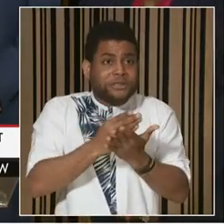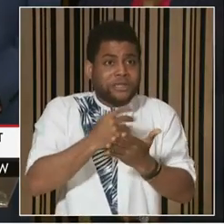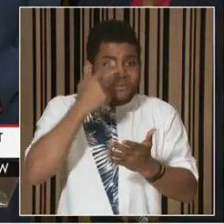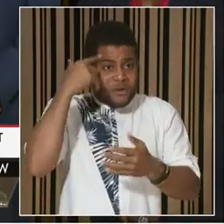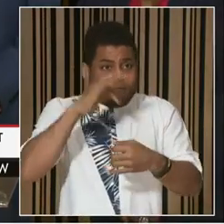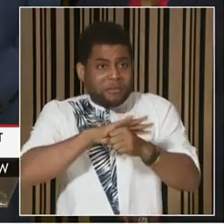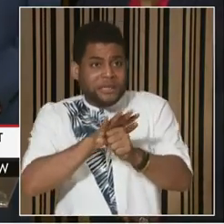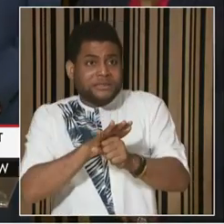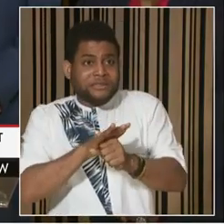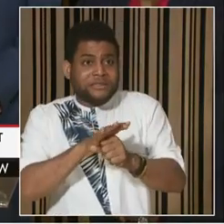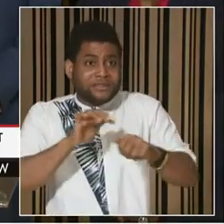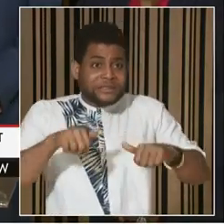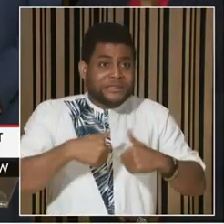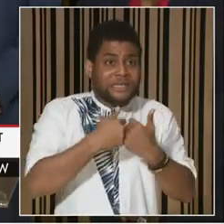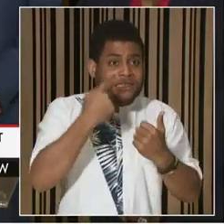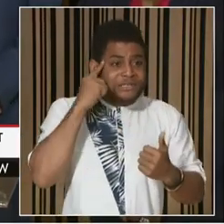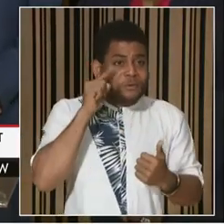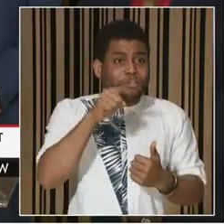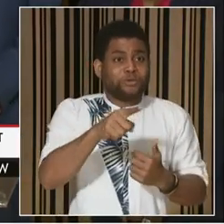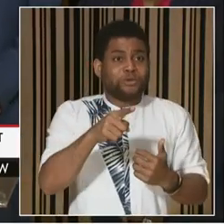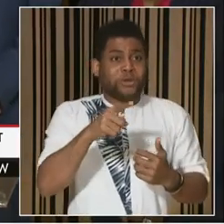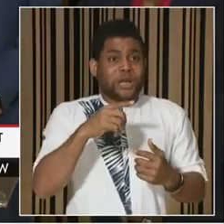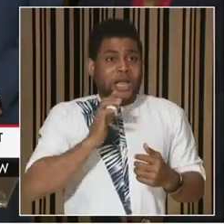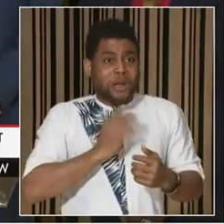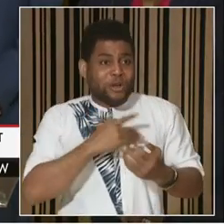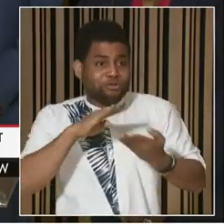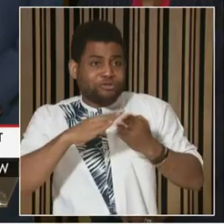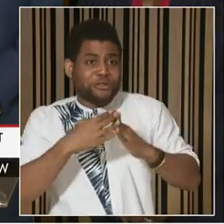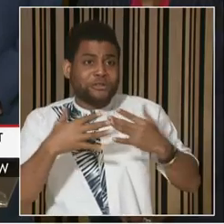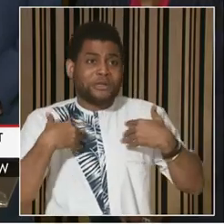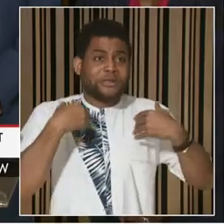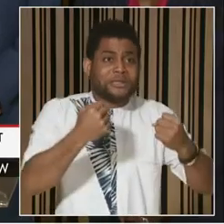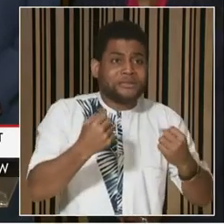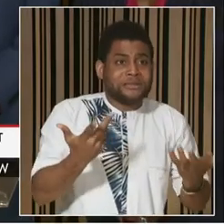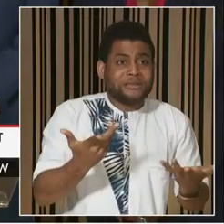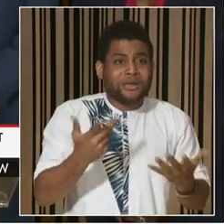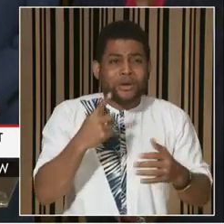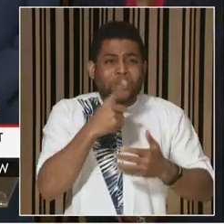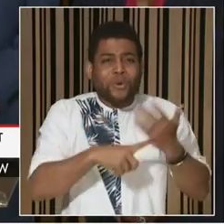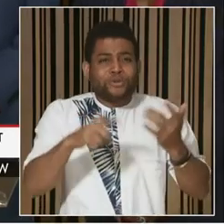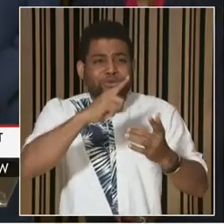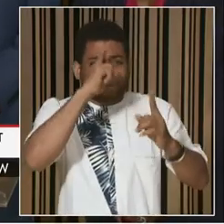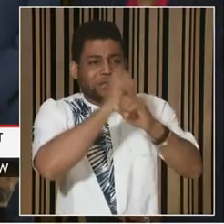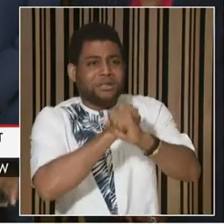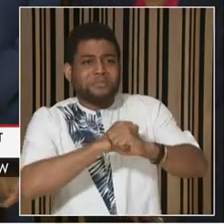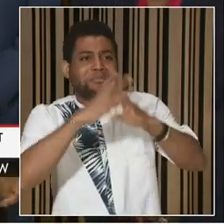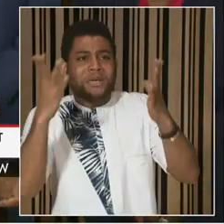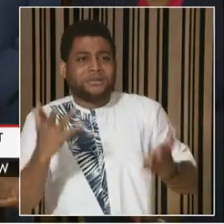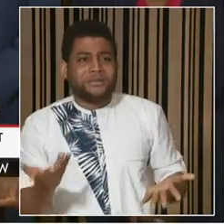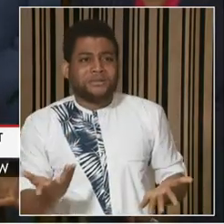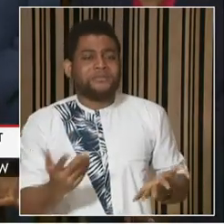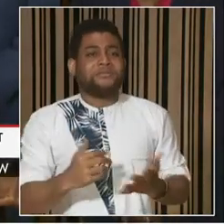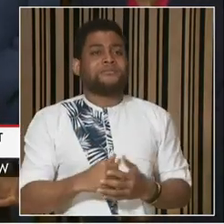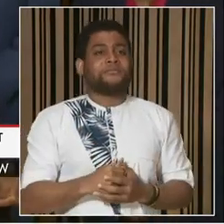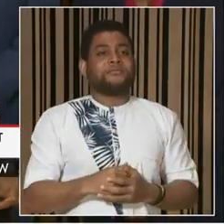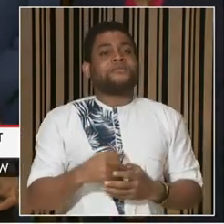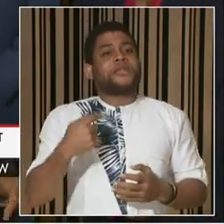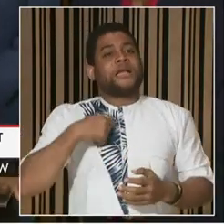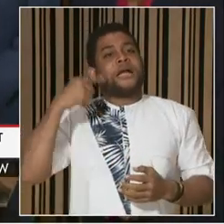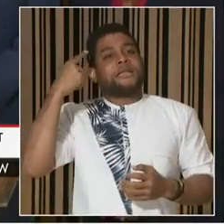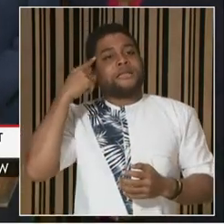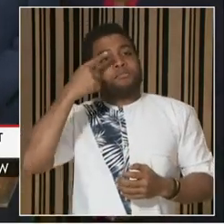downturn? Has the city rebounded in some ways? What's the picture, you think? I think that because of